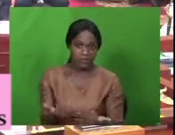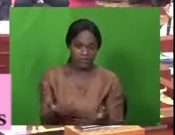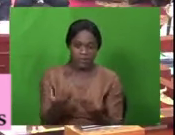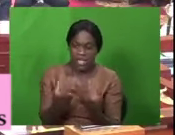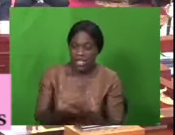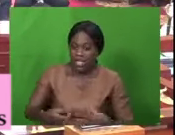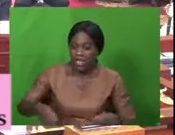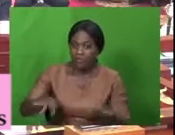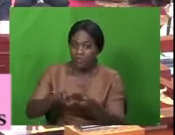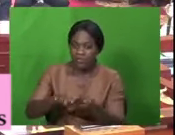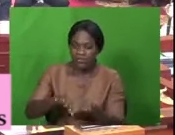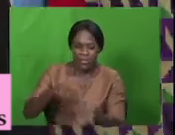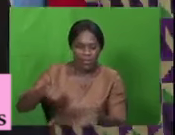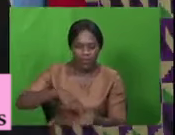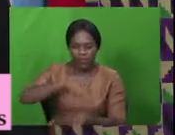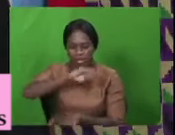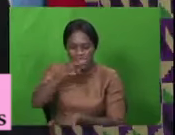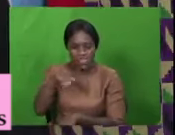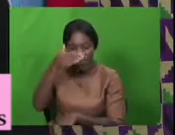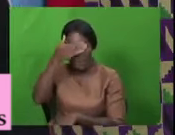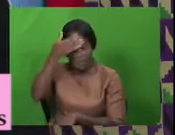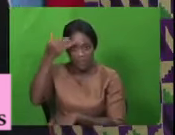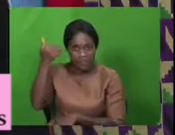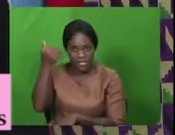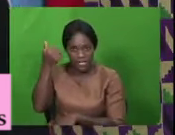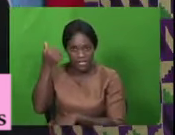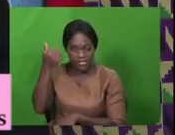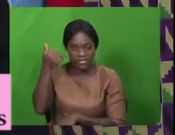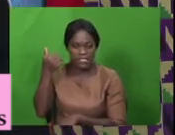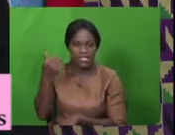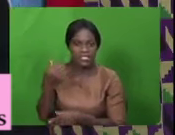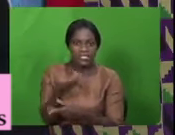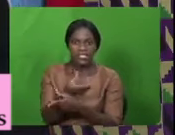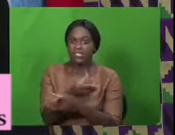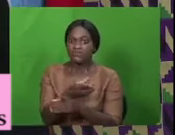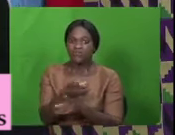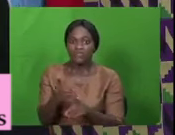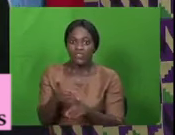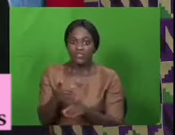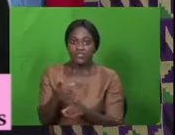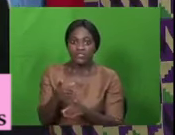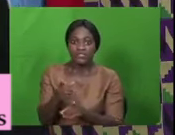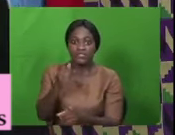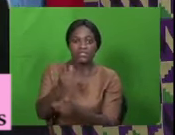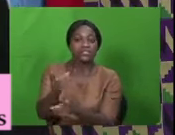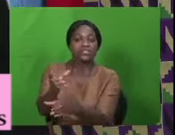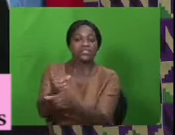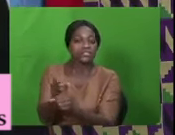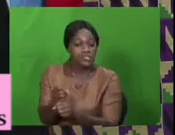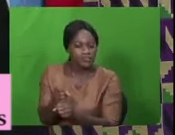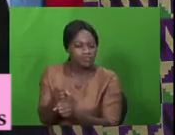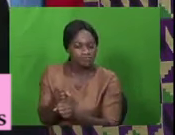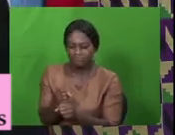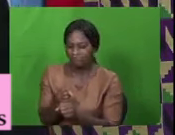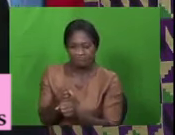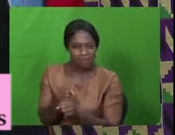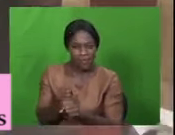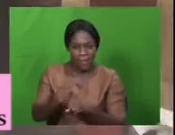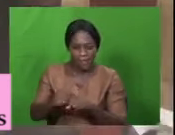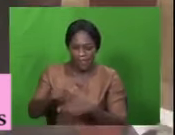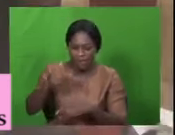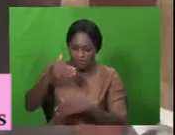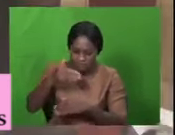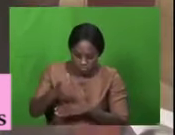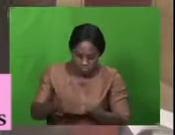We never forget that democracy is not a static achievement, but a process that needs